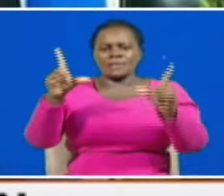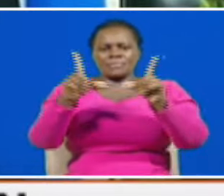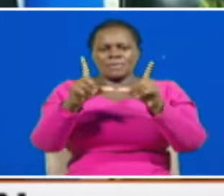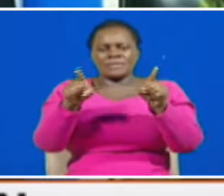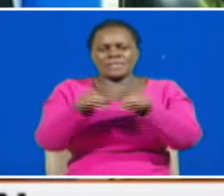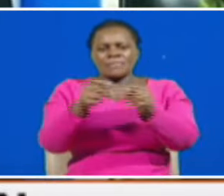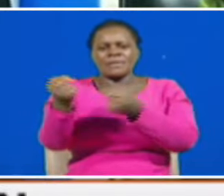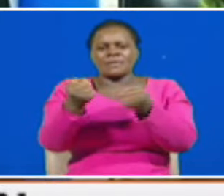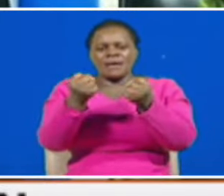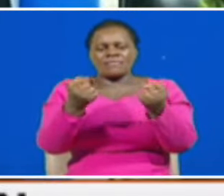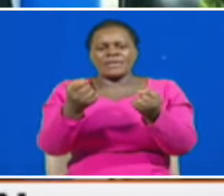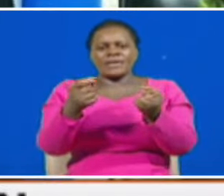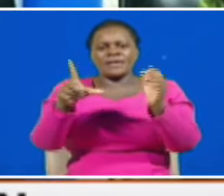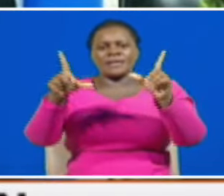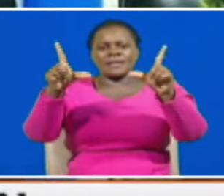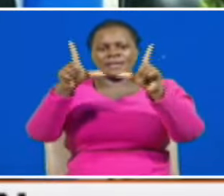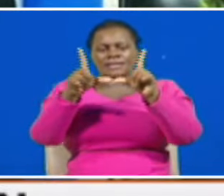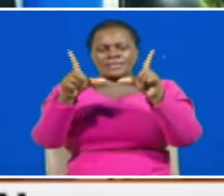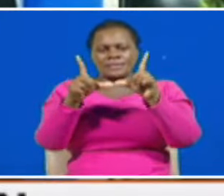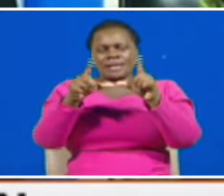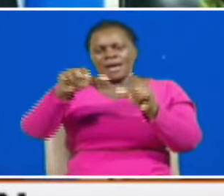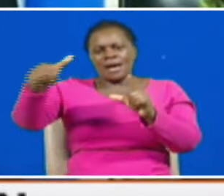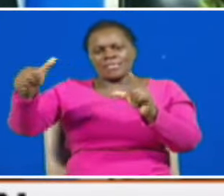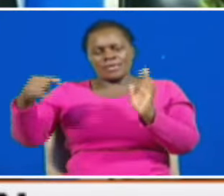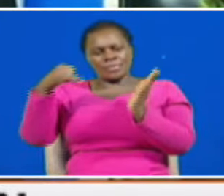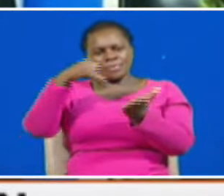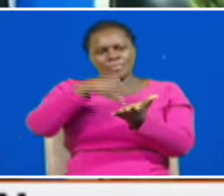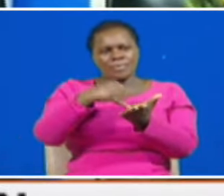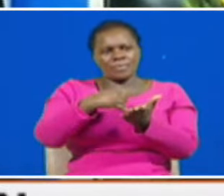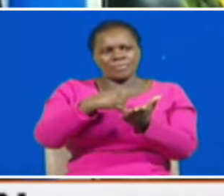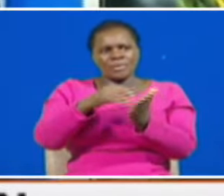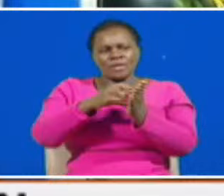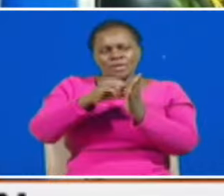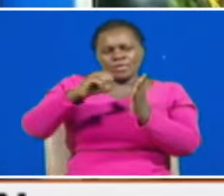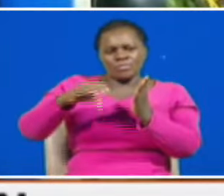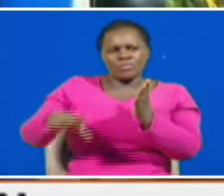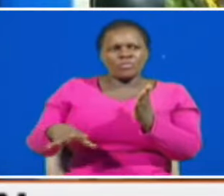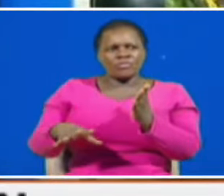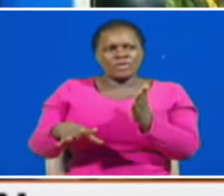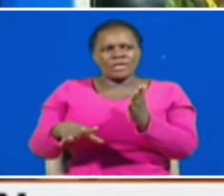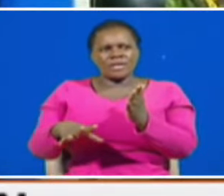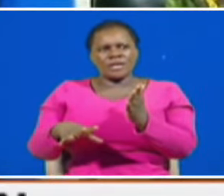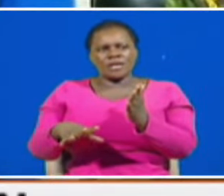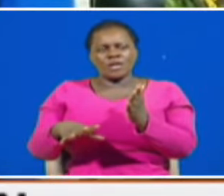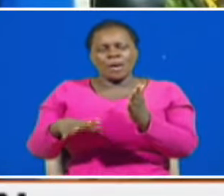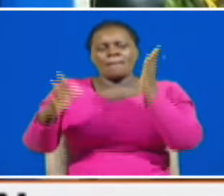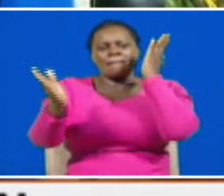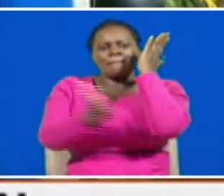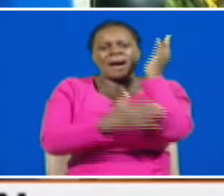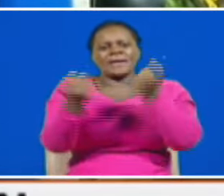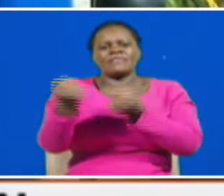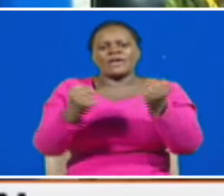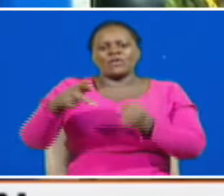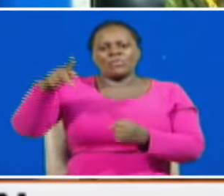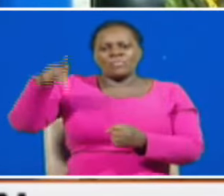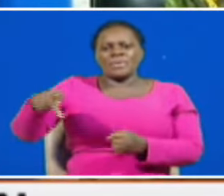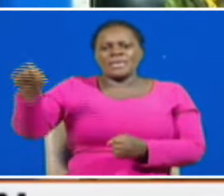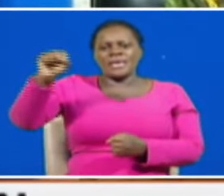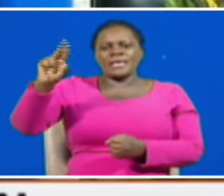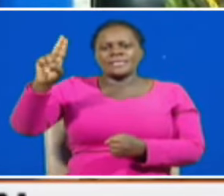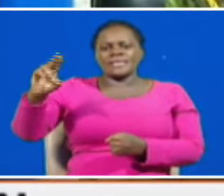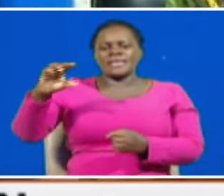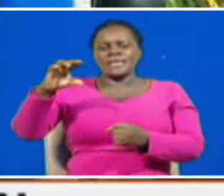driving licenses, road service licenses, among others, weeding out of unroadworthy vehicles, PSV circle compliance